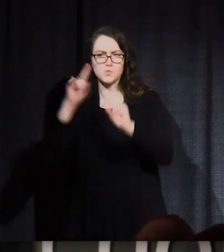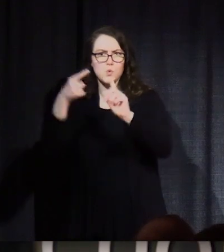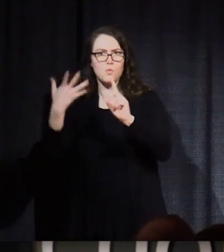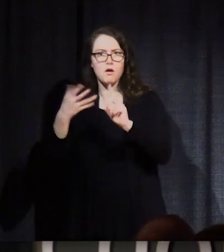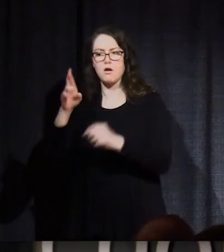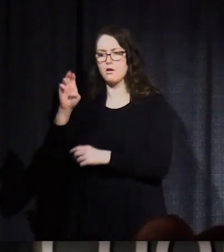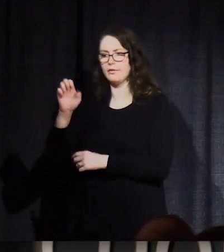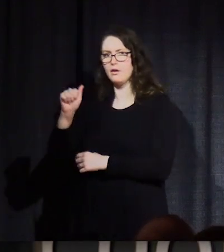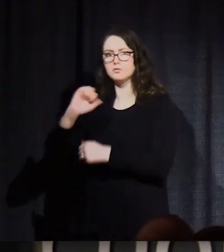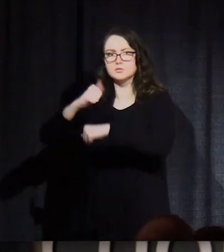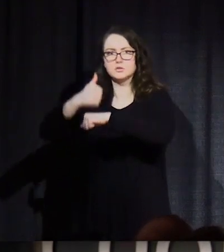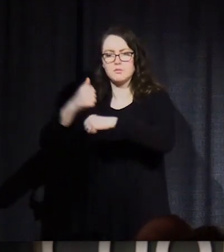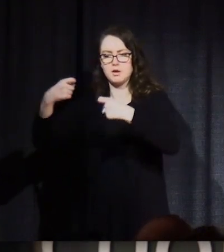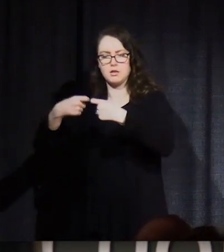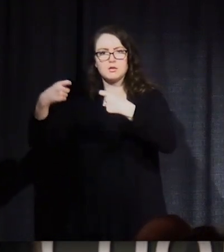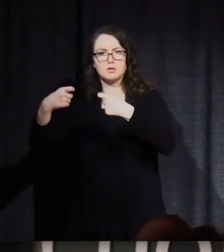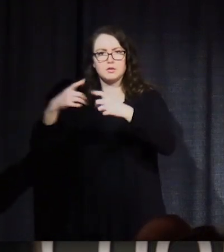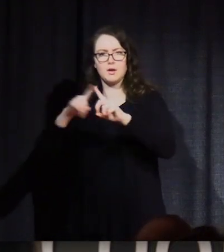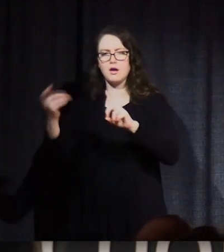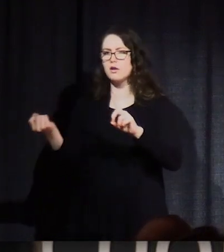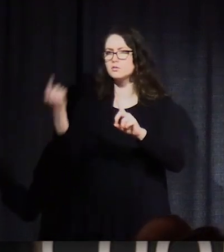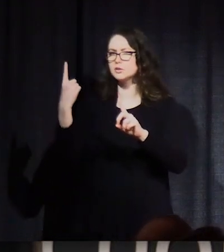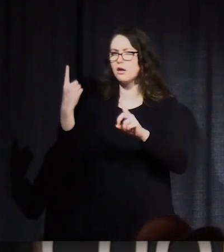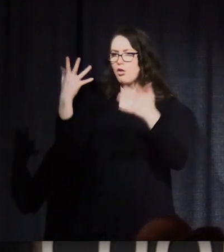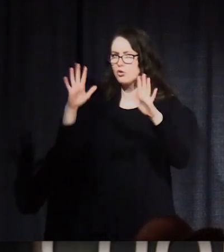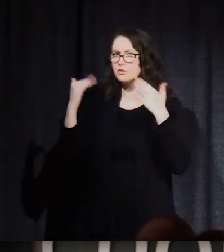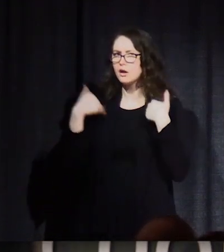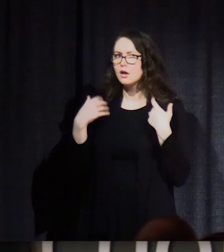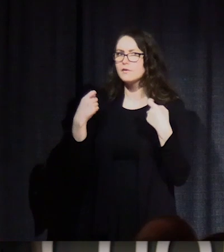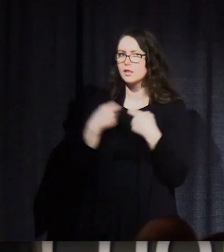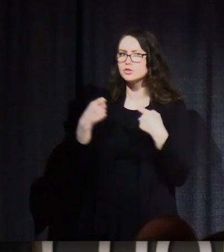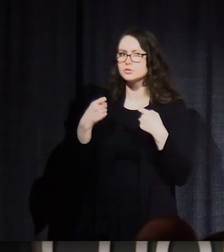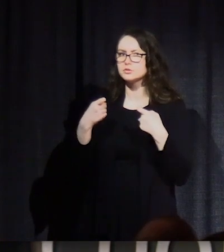But in reality, Alaska was already being electrified, and by